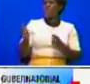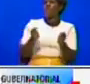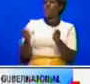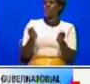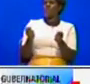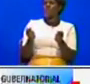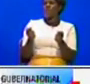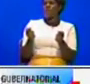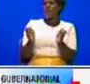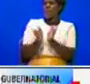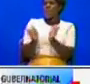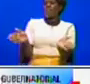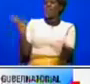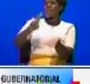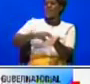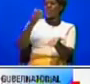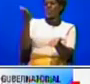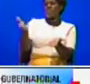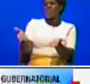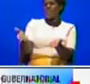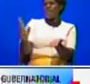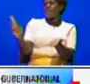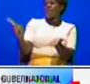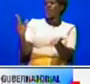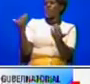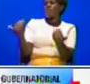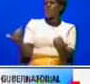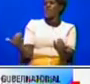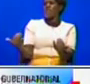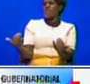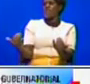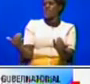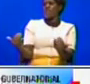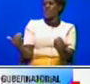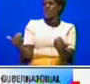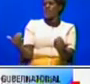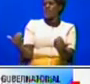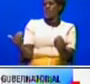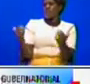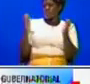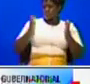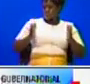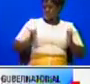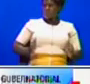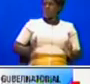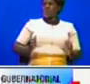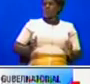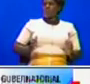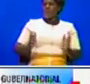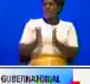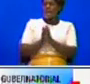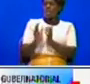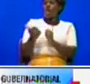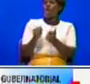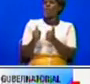for public record. What Nairobi needs is not just is integrity and